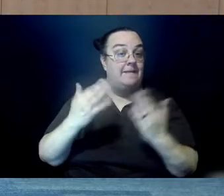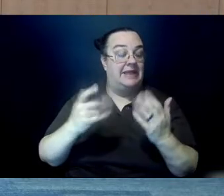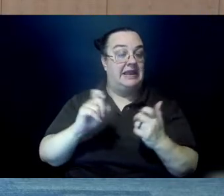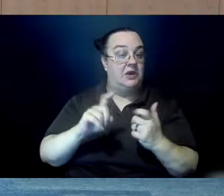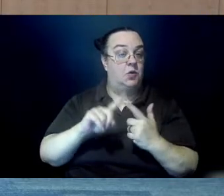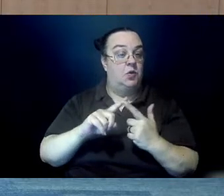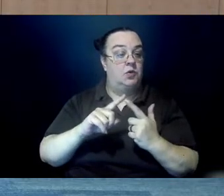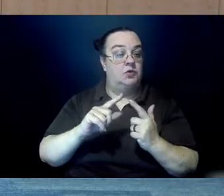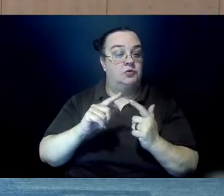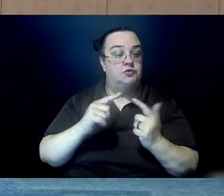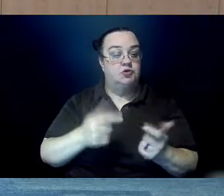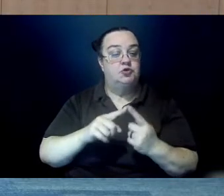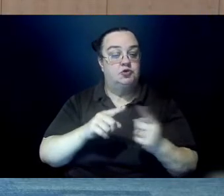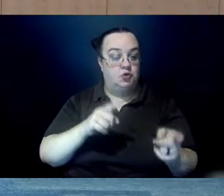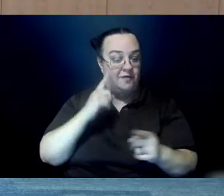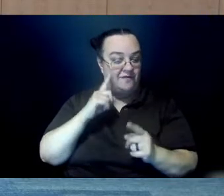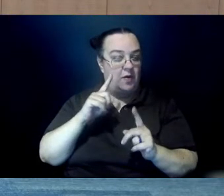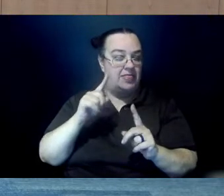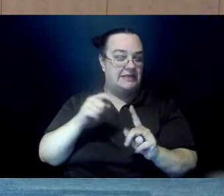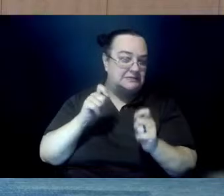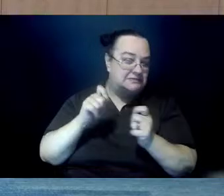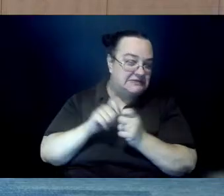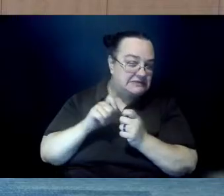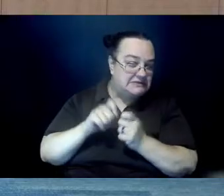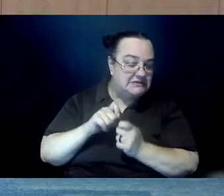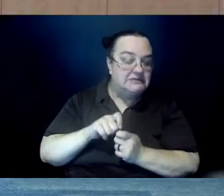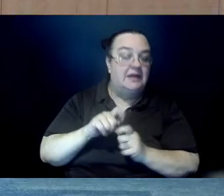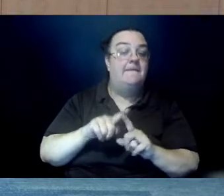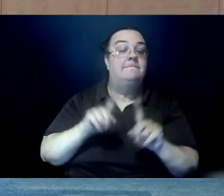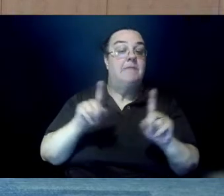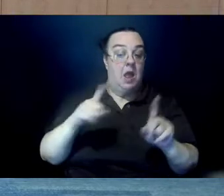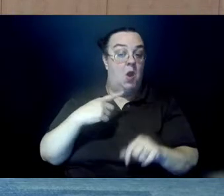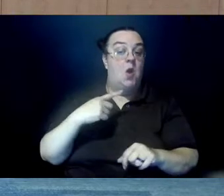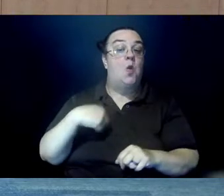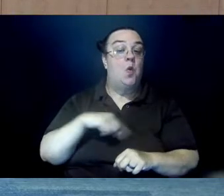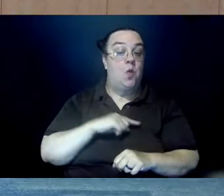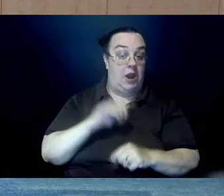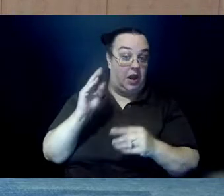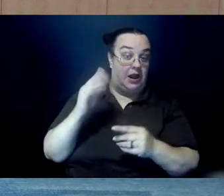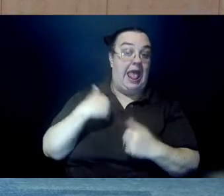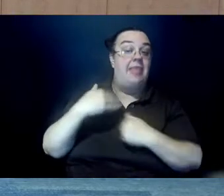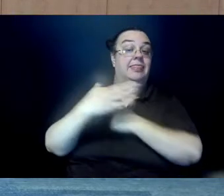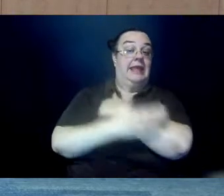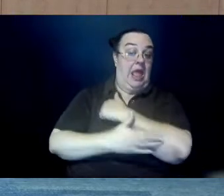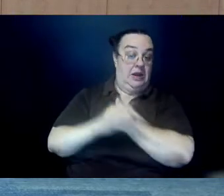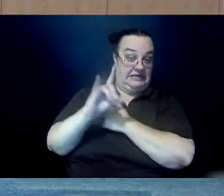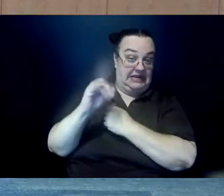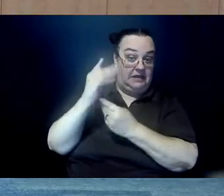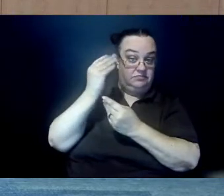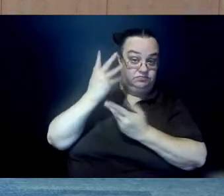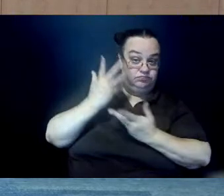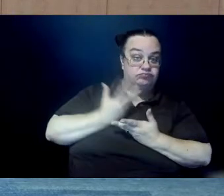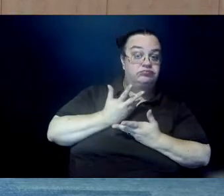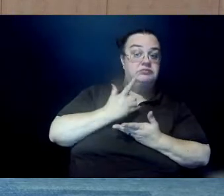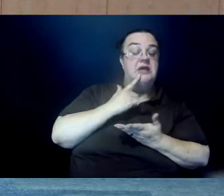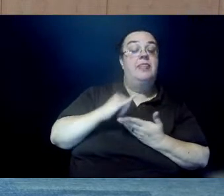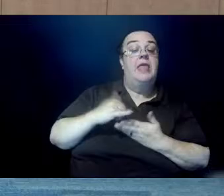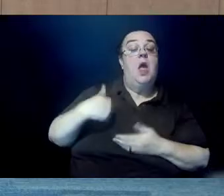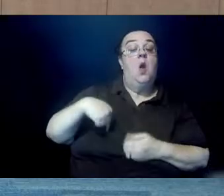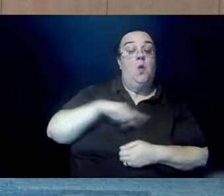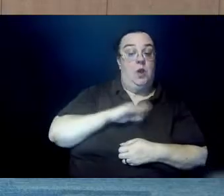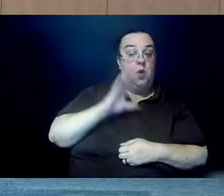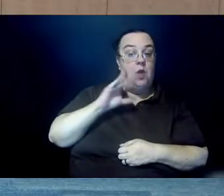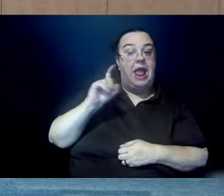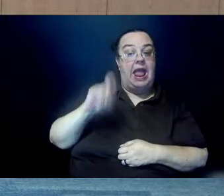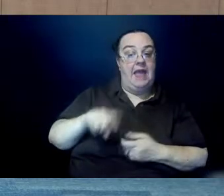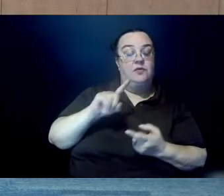for the particulars, but we were informed by the county that we would need to